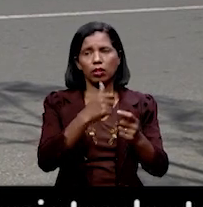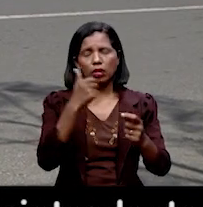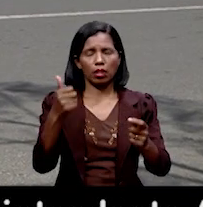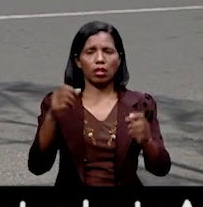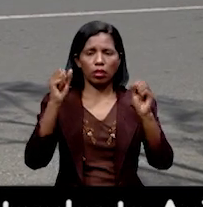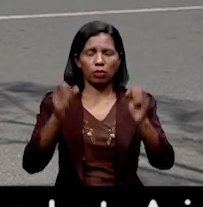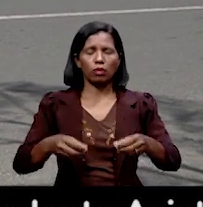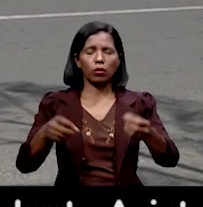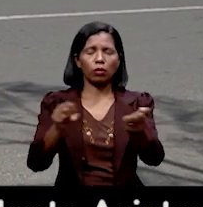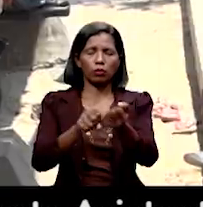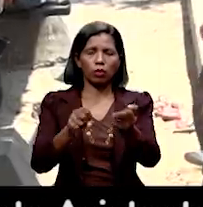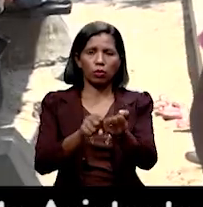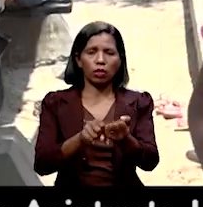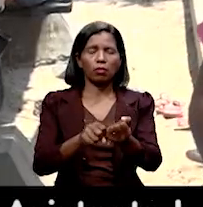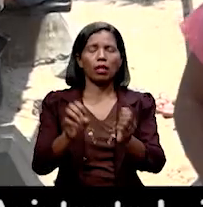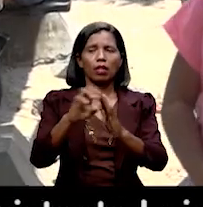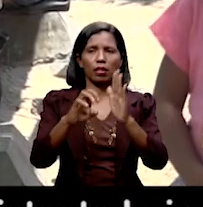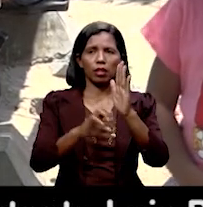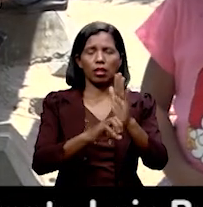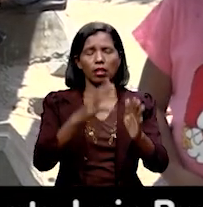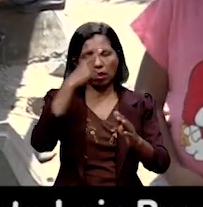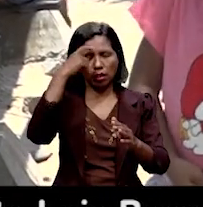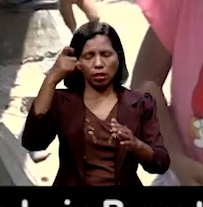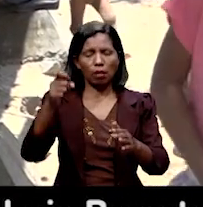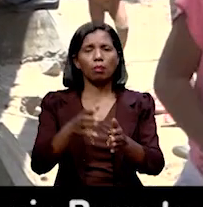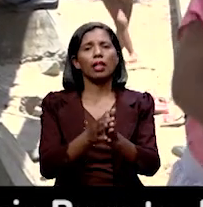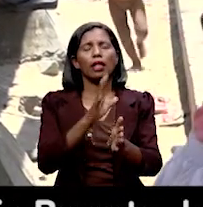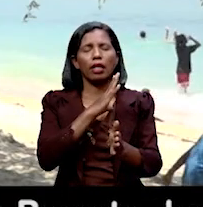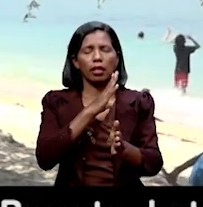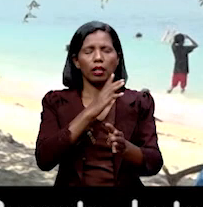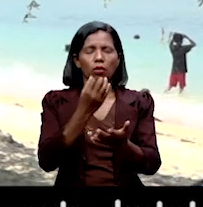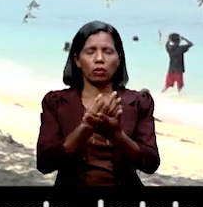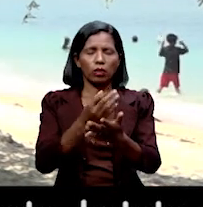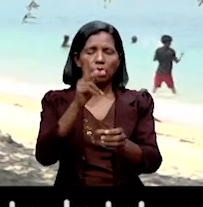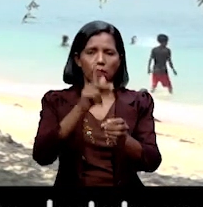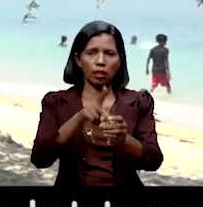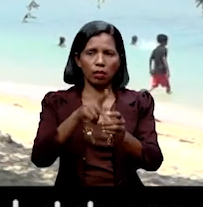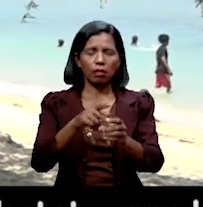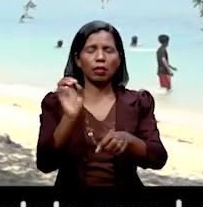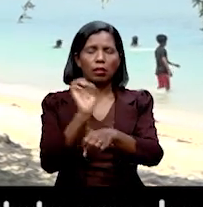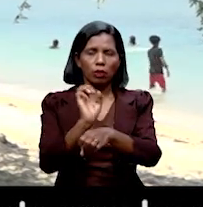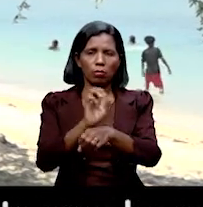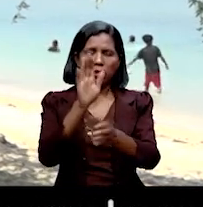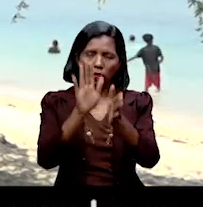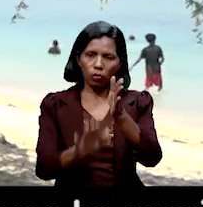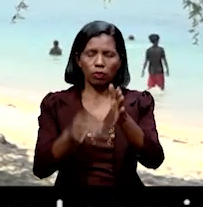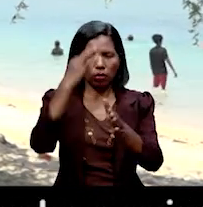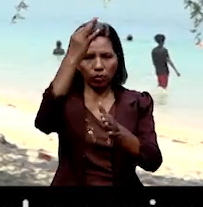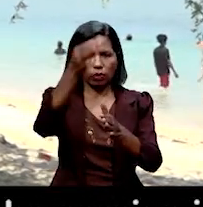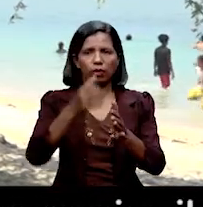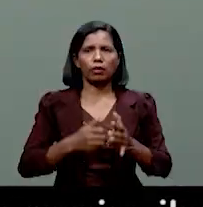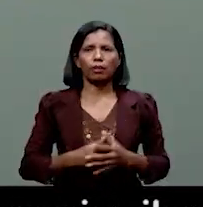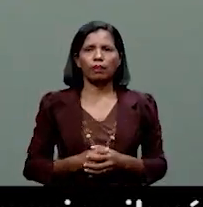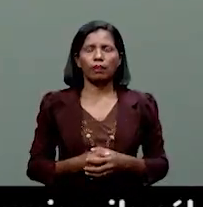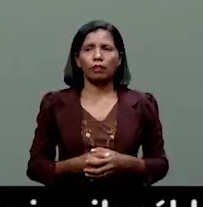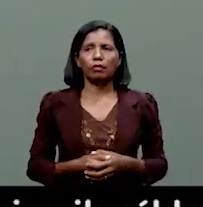retorno ba estadu tamba depende bebek ba fundu petrolífero ekonomia se frazil liutan ia futuru. Is that we